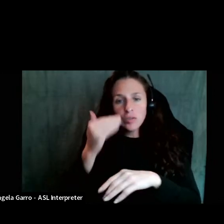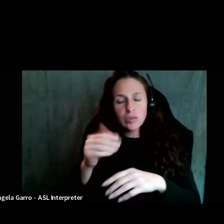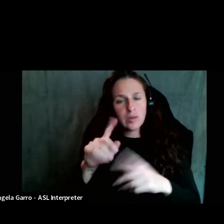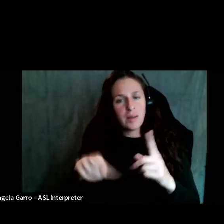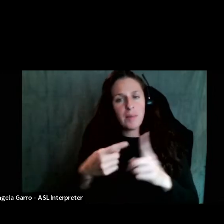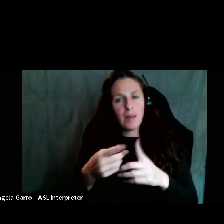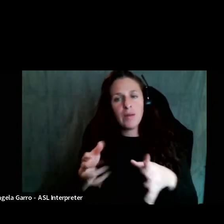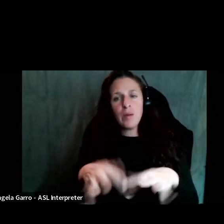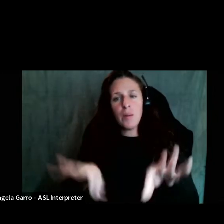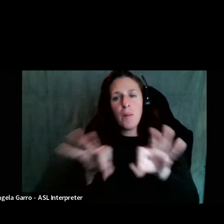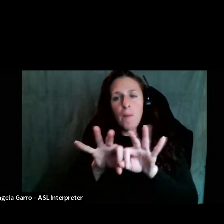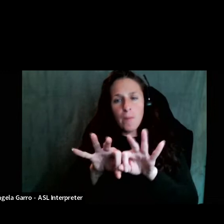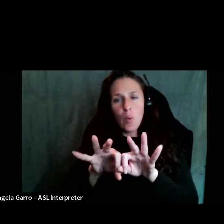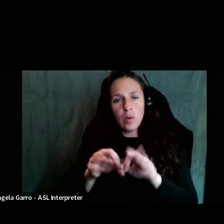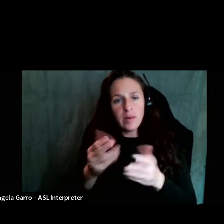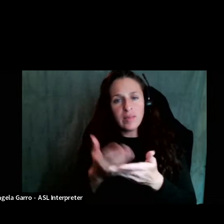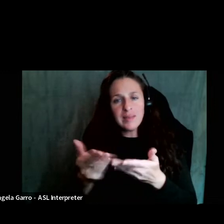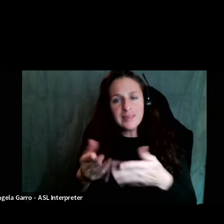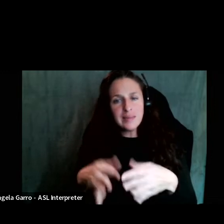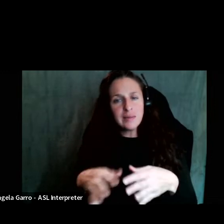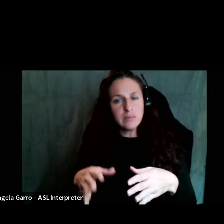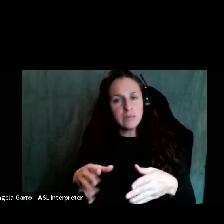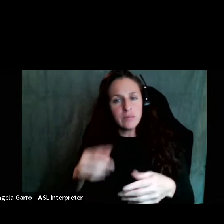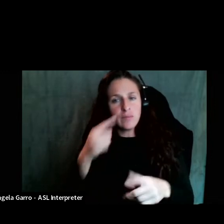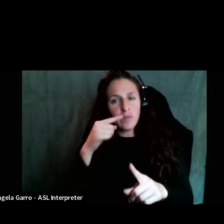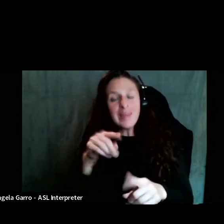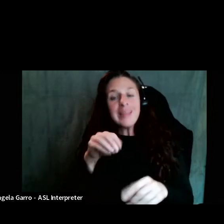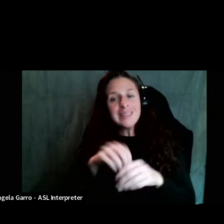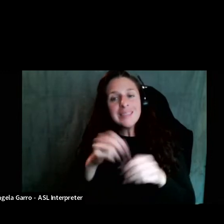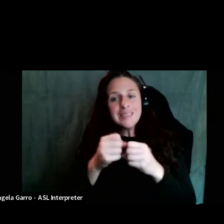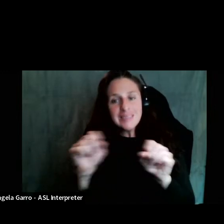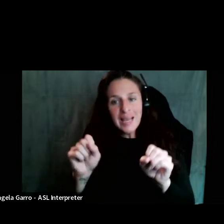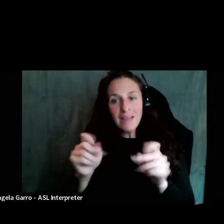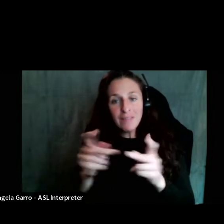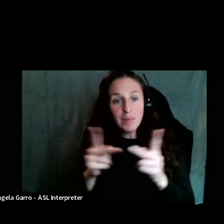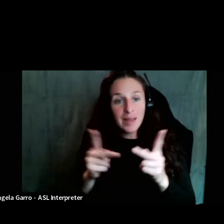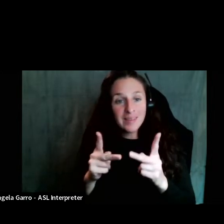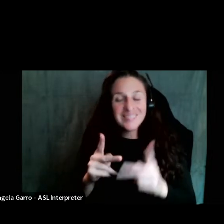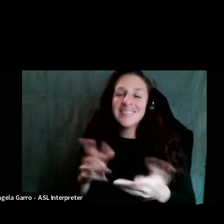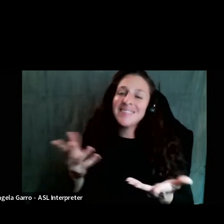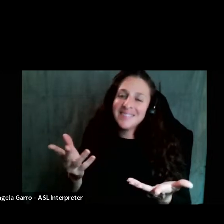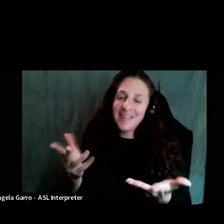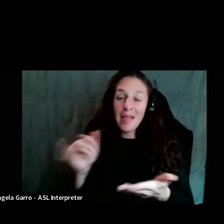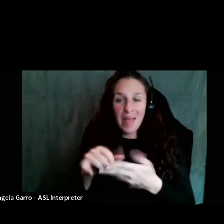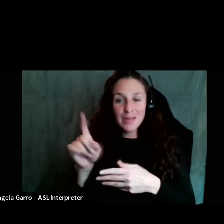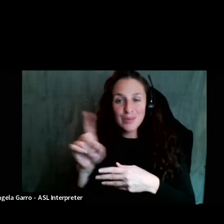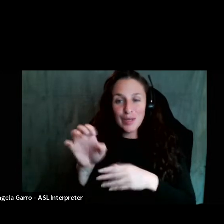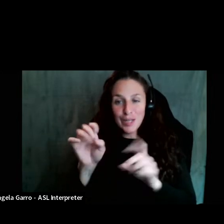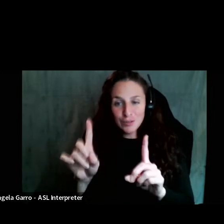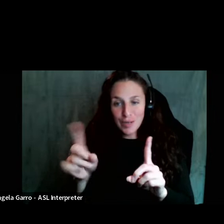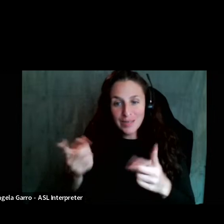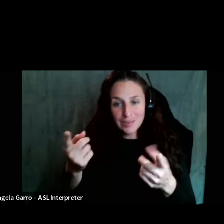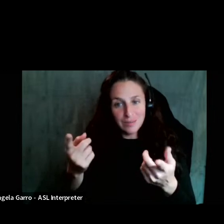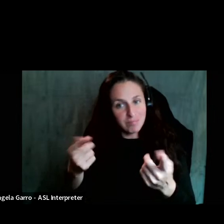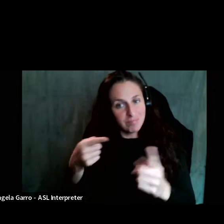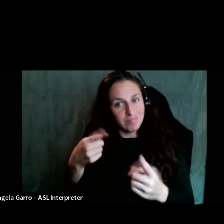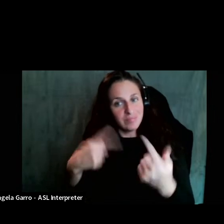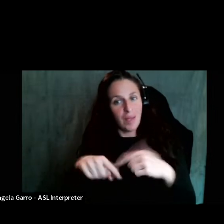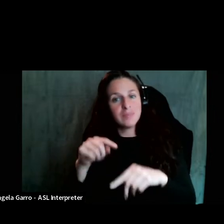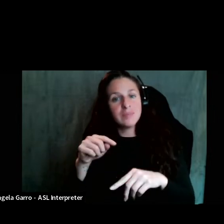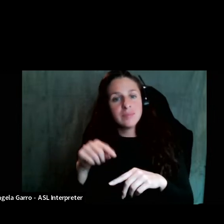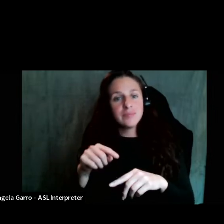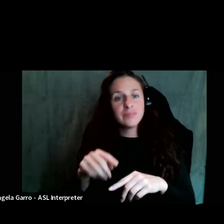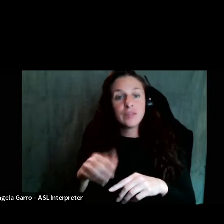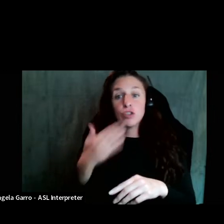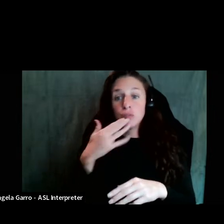safe spaces. And unsurprisingly, that is where education comes in. And a good education is never